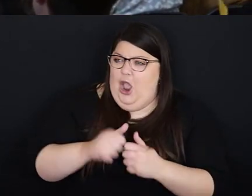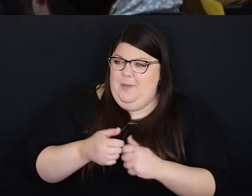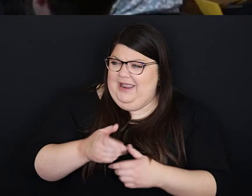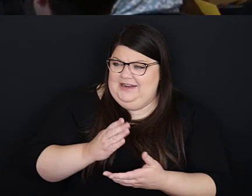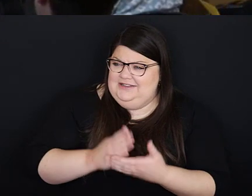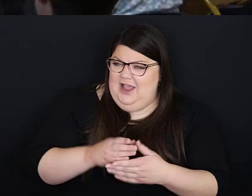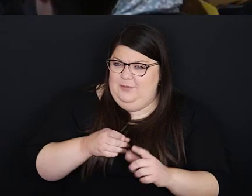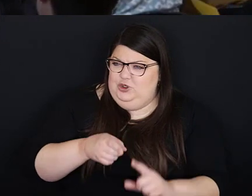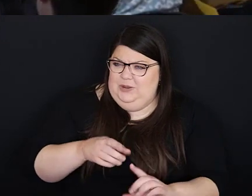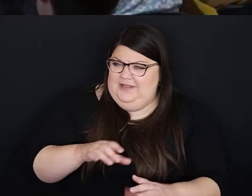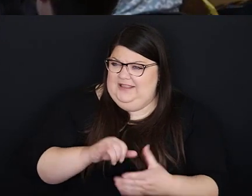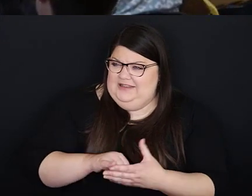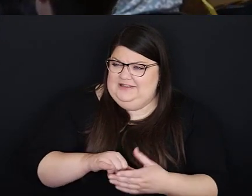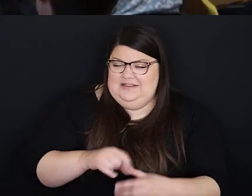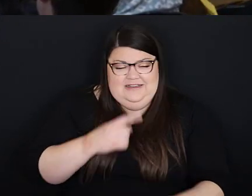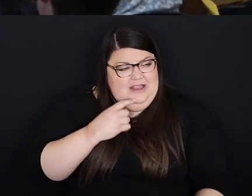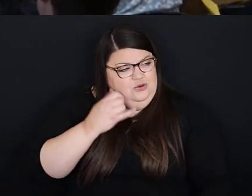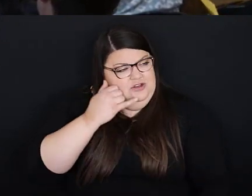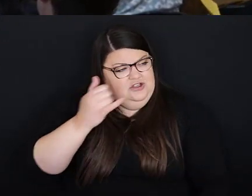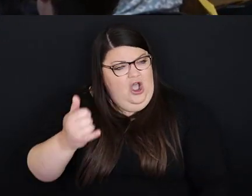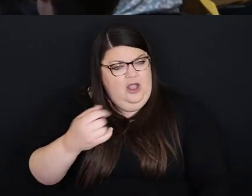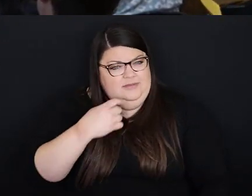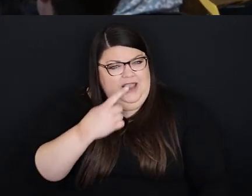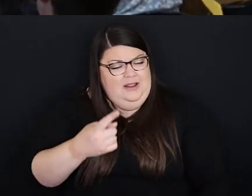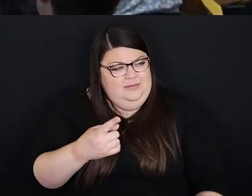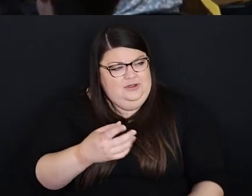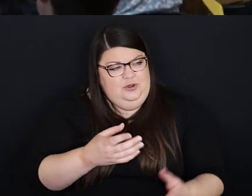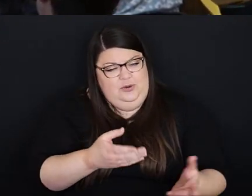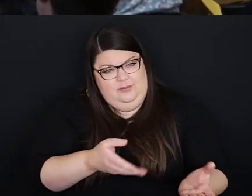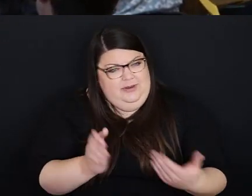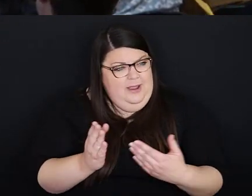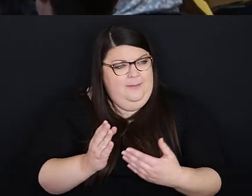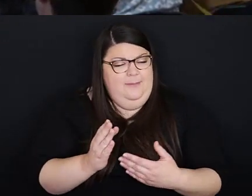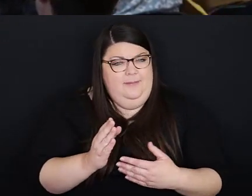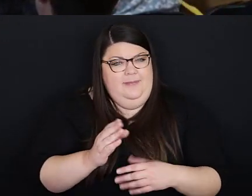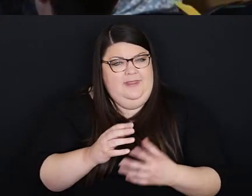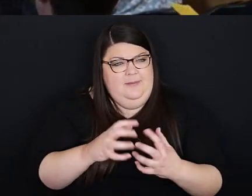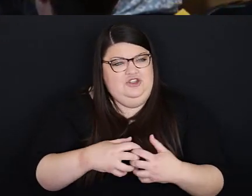to stop this? And he says, just call them up and tell them to get the machine. Yeah.